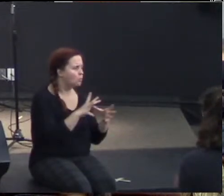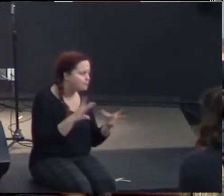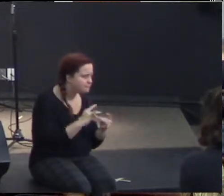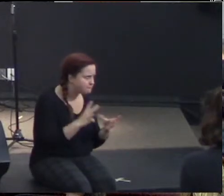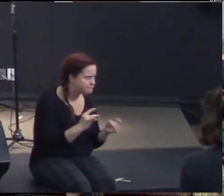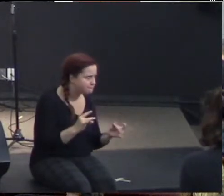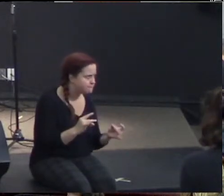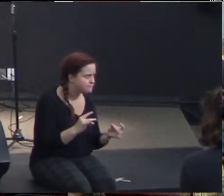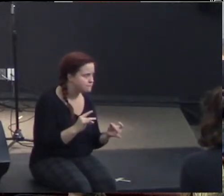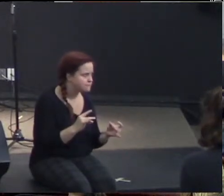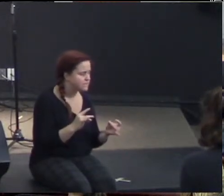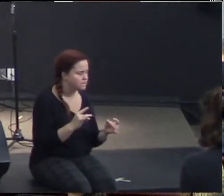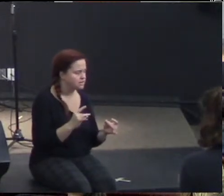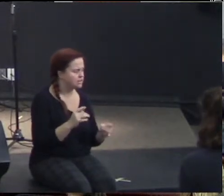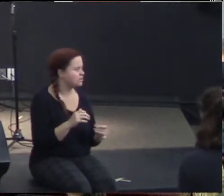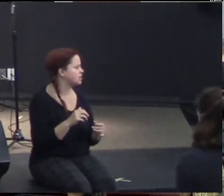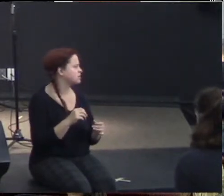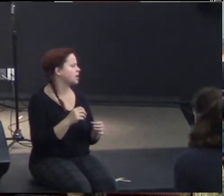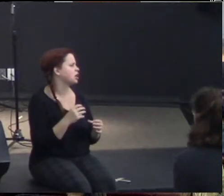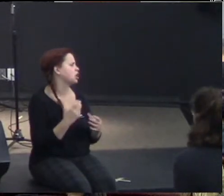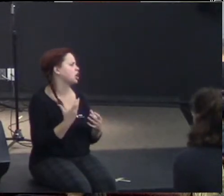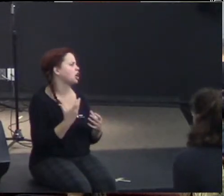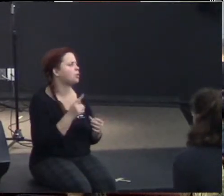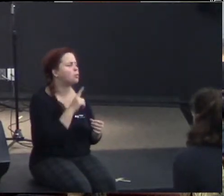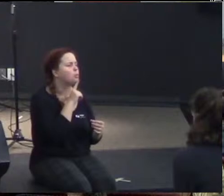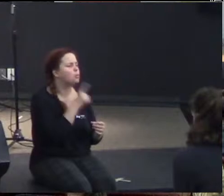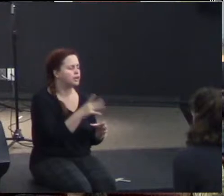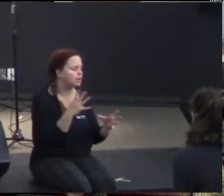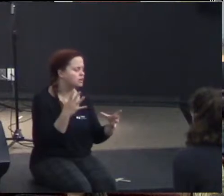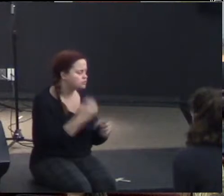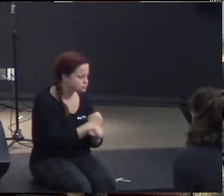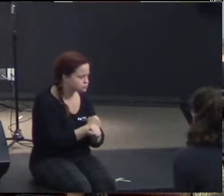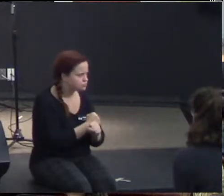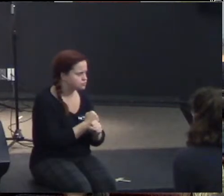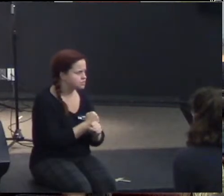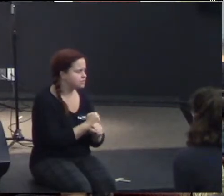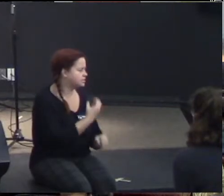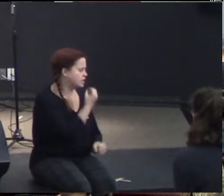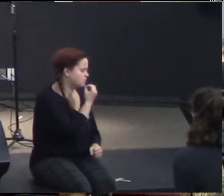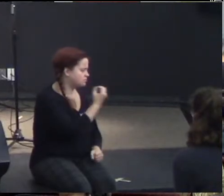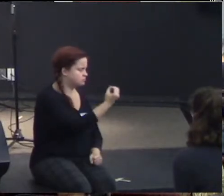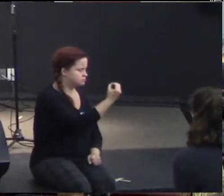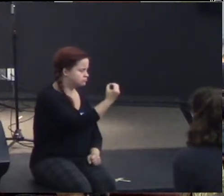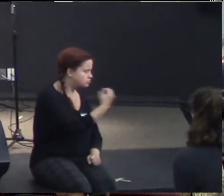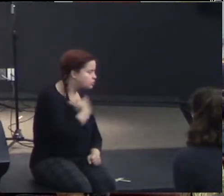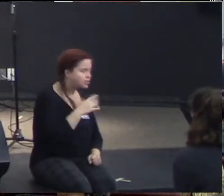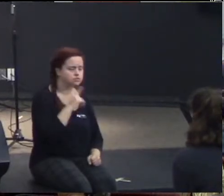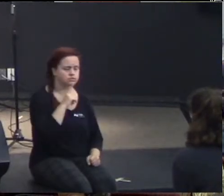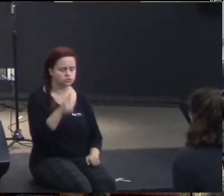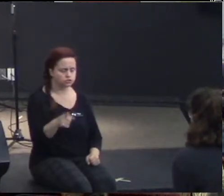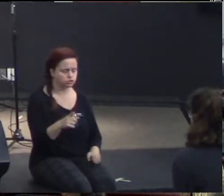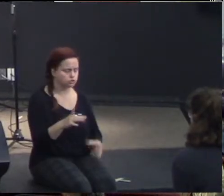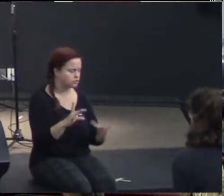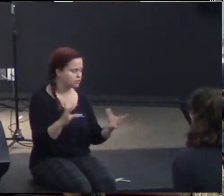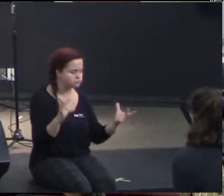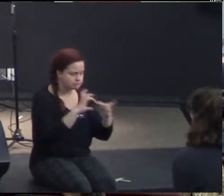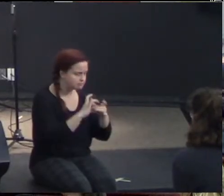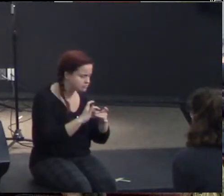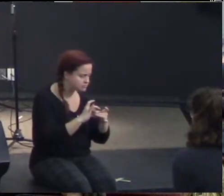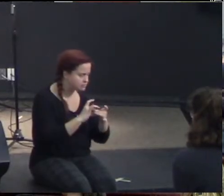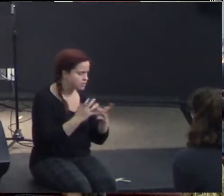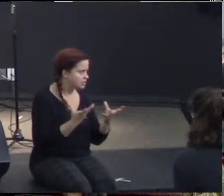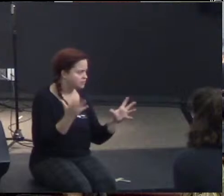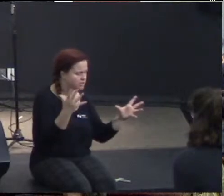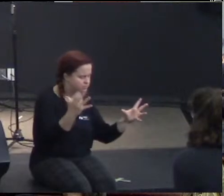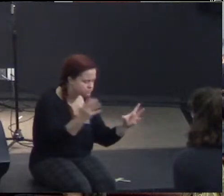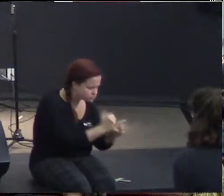statement that really sums up just this grace truth continuum, this matrix? Can we boil it